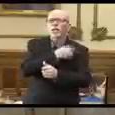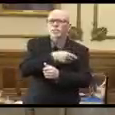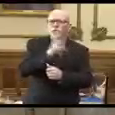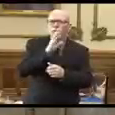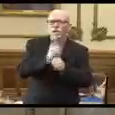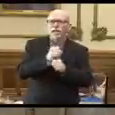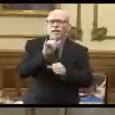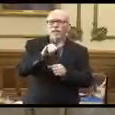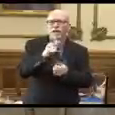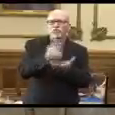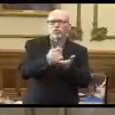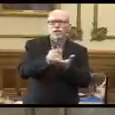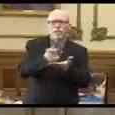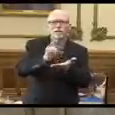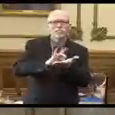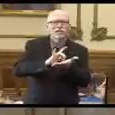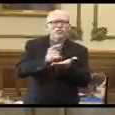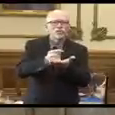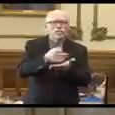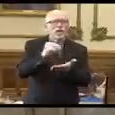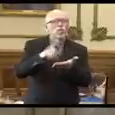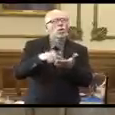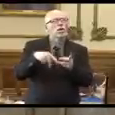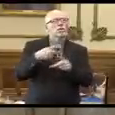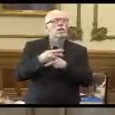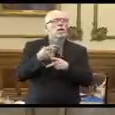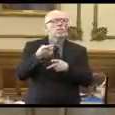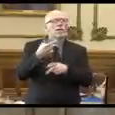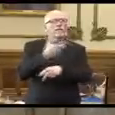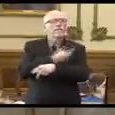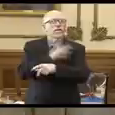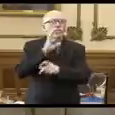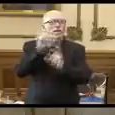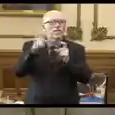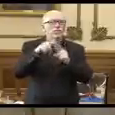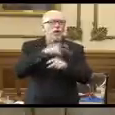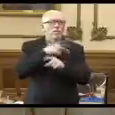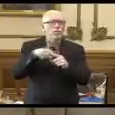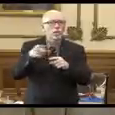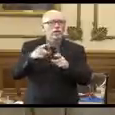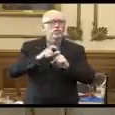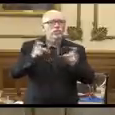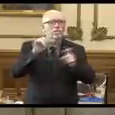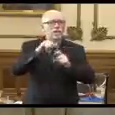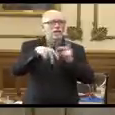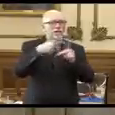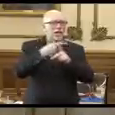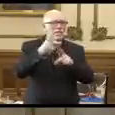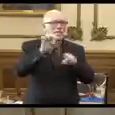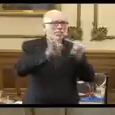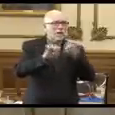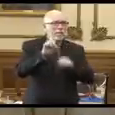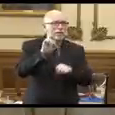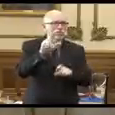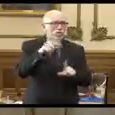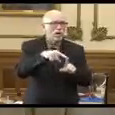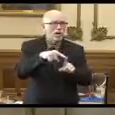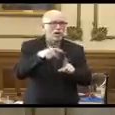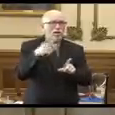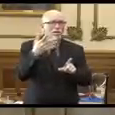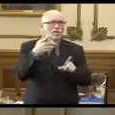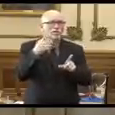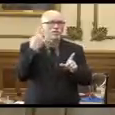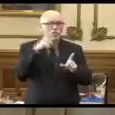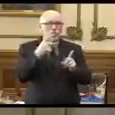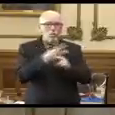this treatment, and what kind of guidance are you giving to hospitals when distributing this experimental drug to the worst